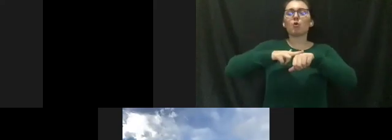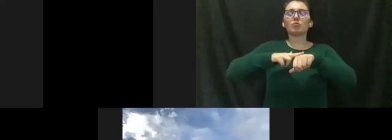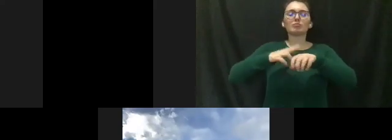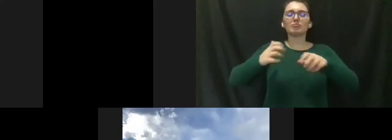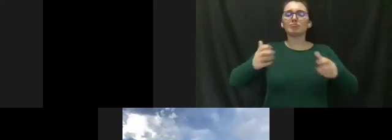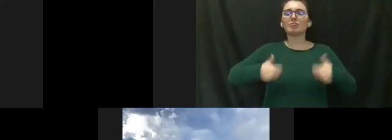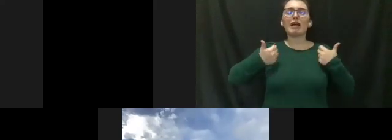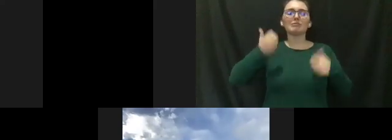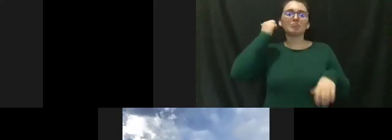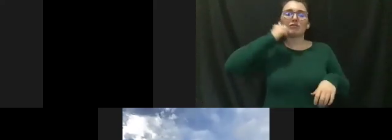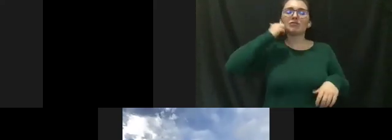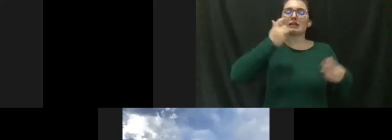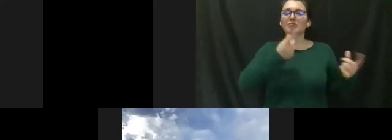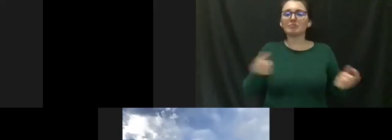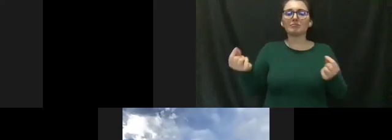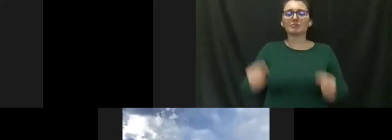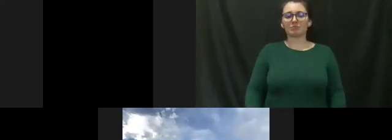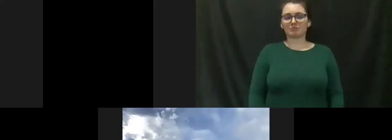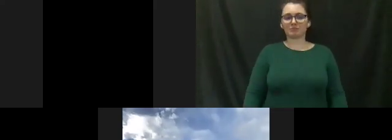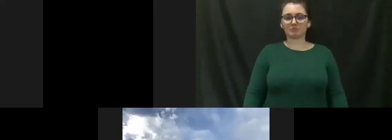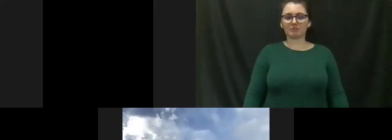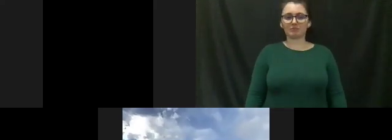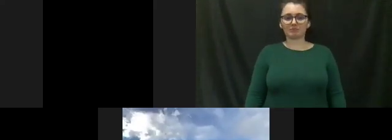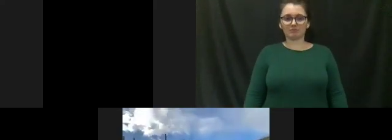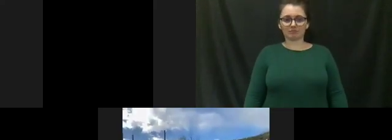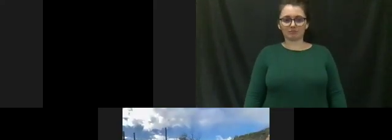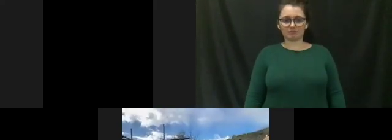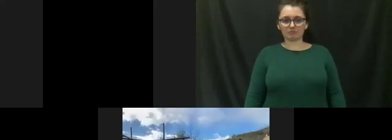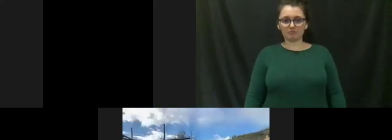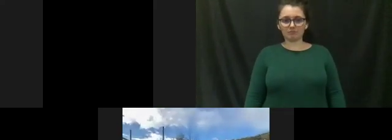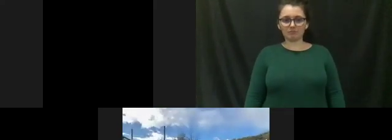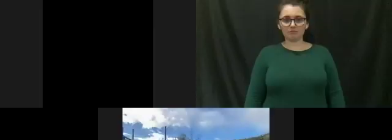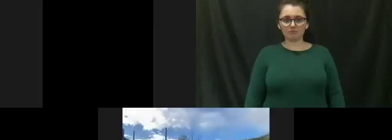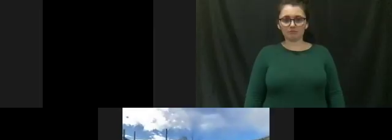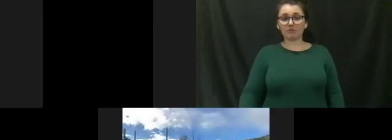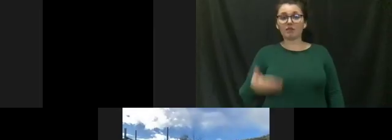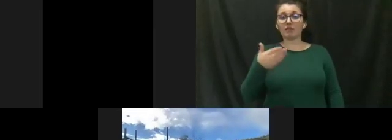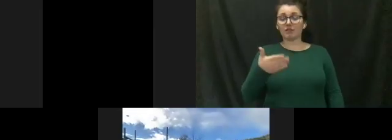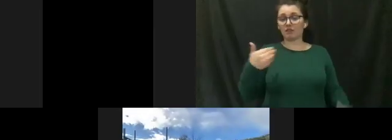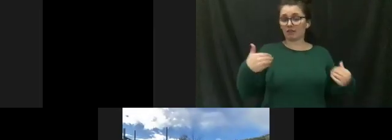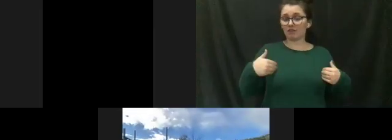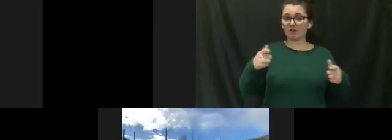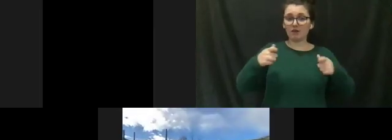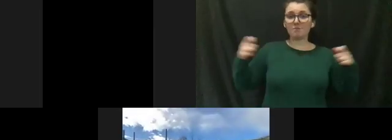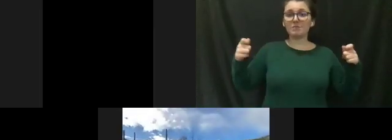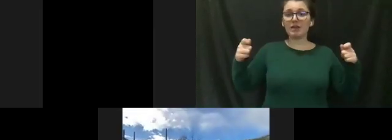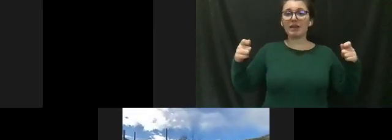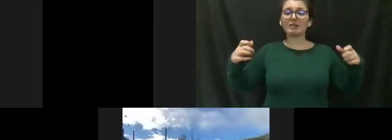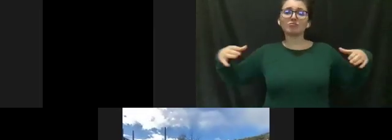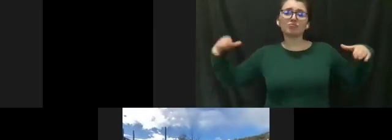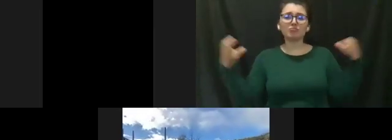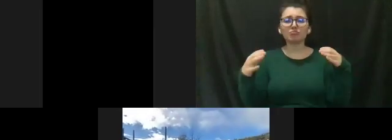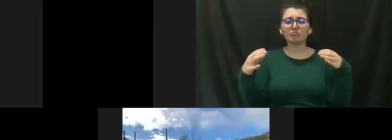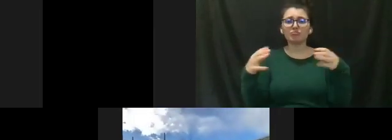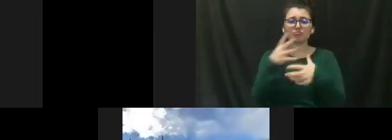our lemur family, which is also known as a troop, they're having a big cuddle puddle, which is a